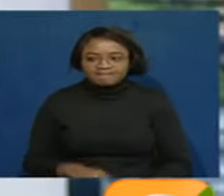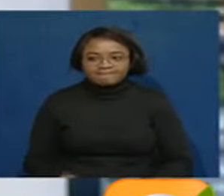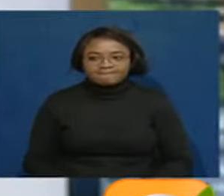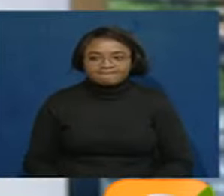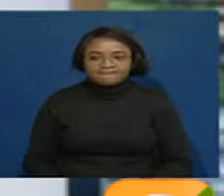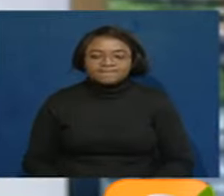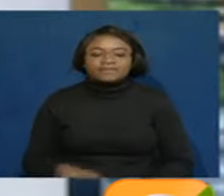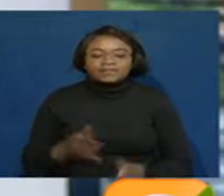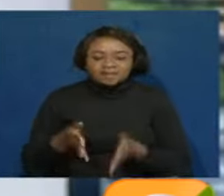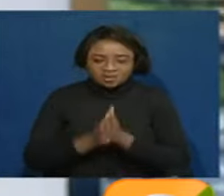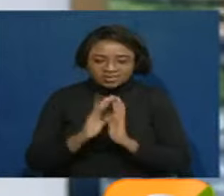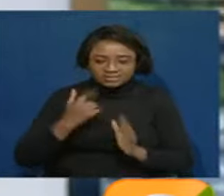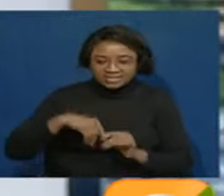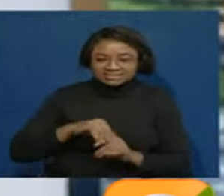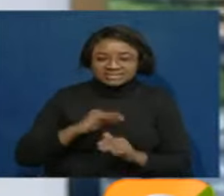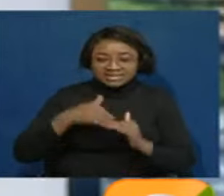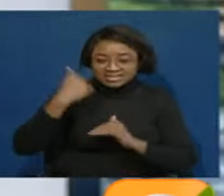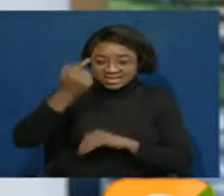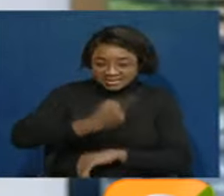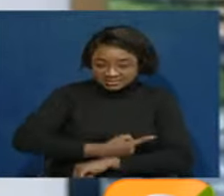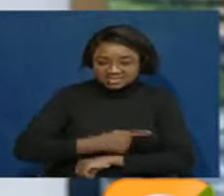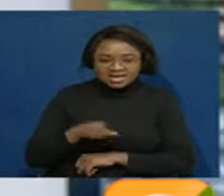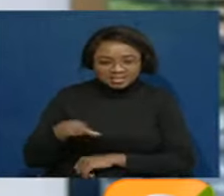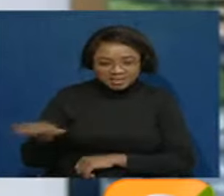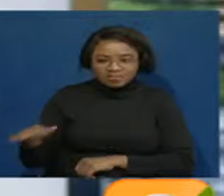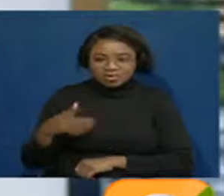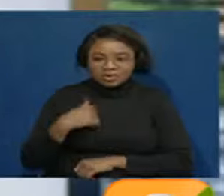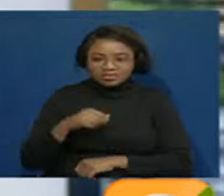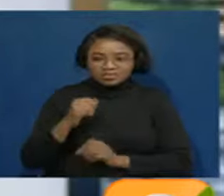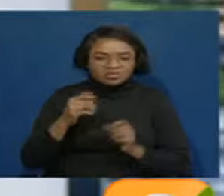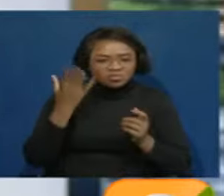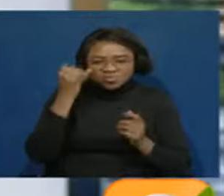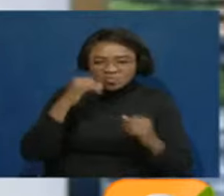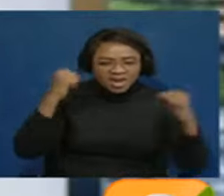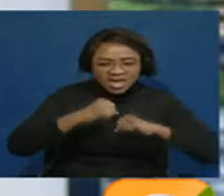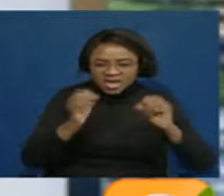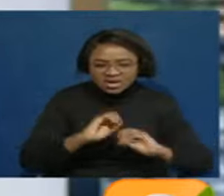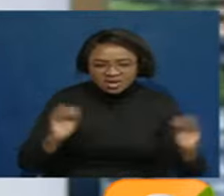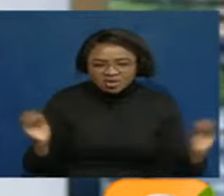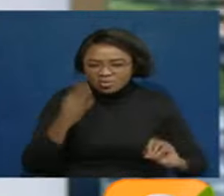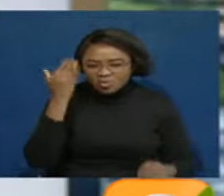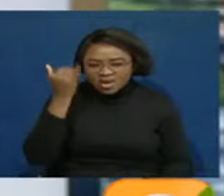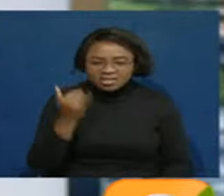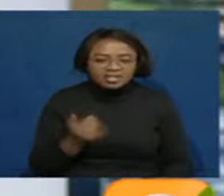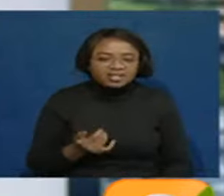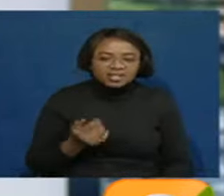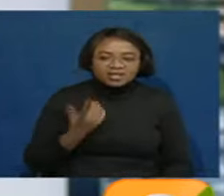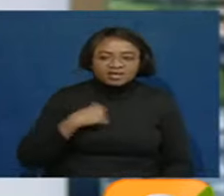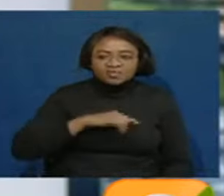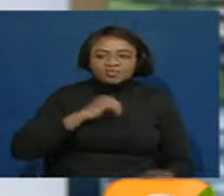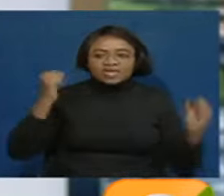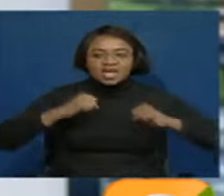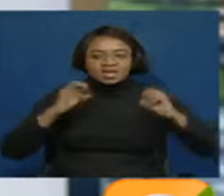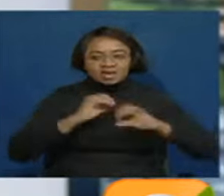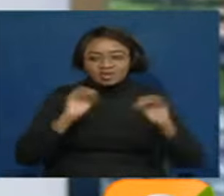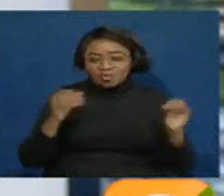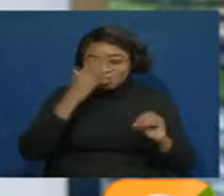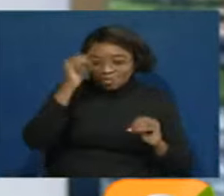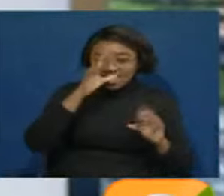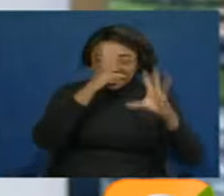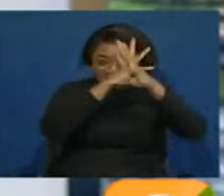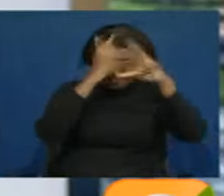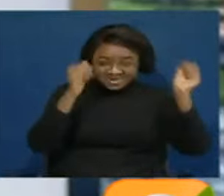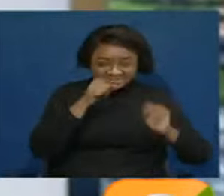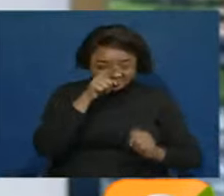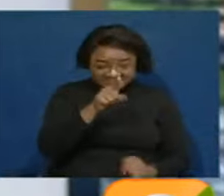the next day, early morning, so that we can now conclude. Why and did you not agree? But we did not agree because the president himself